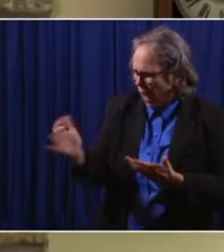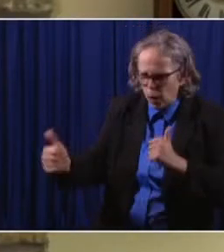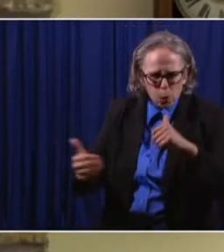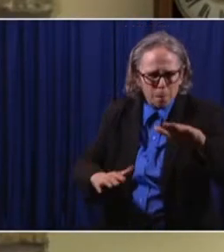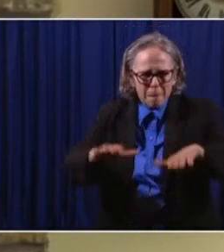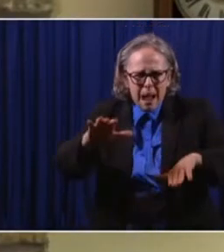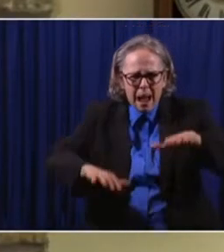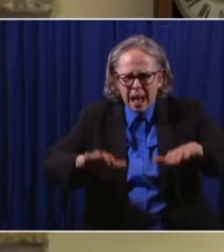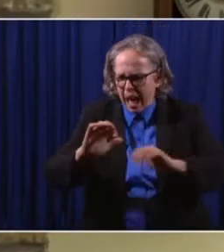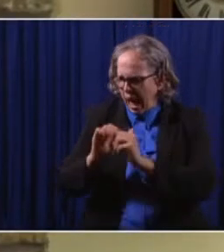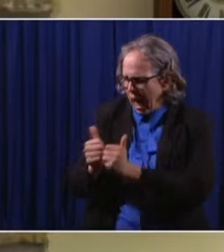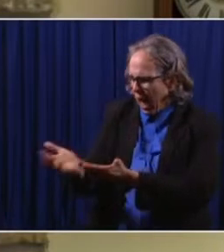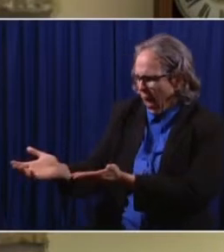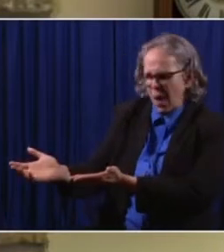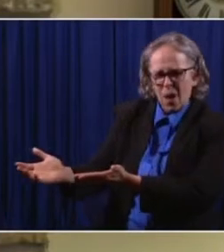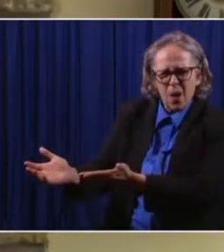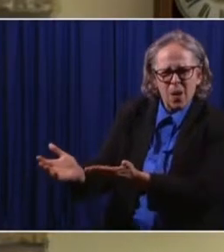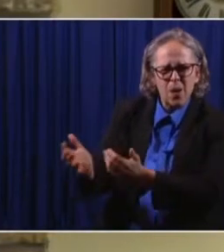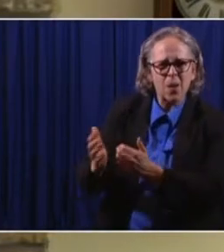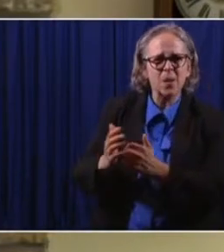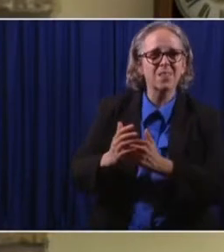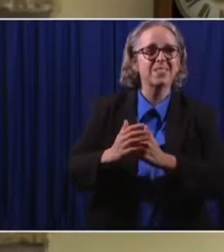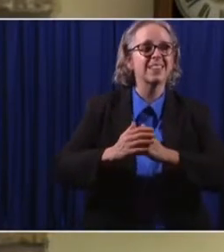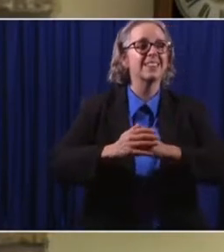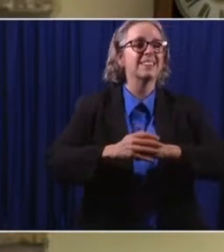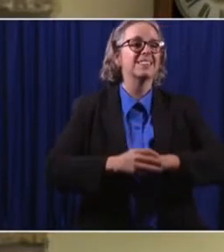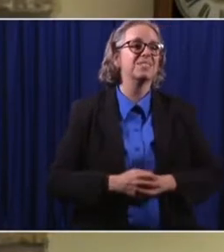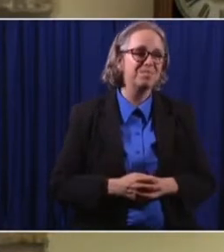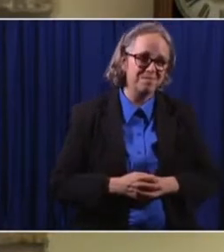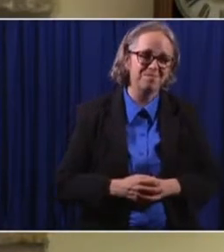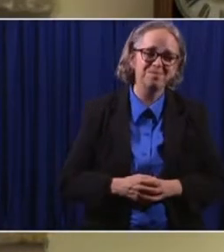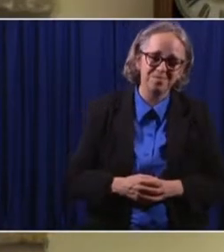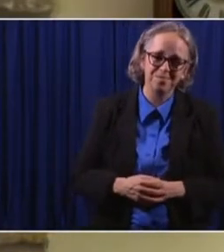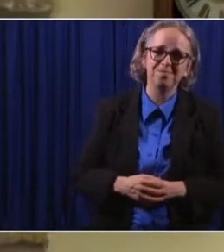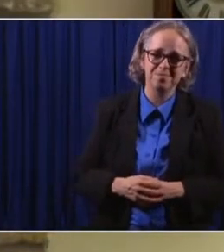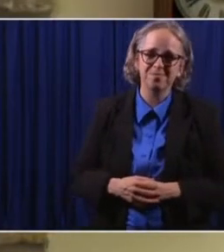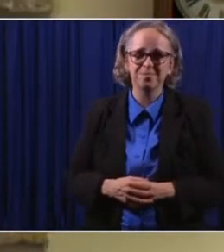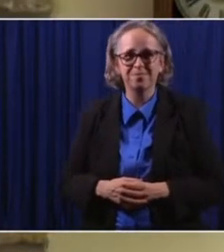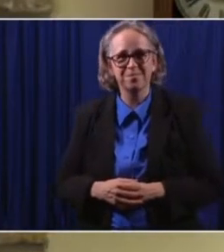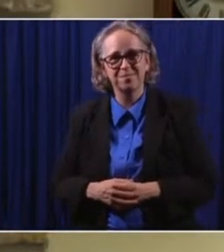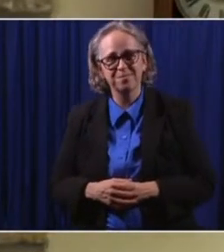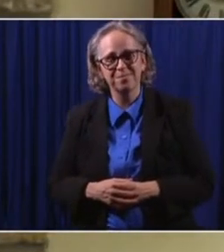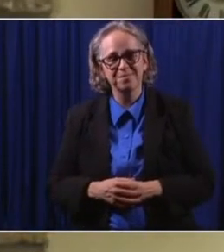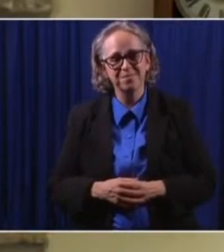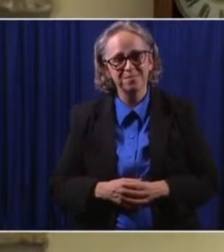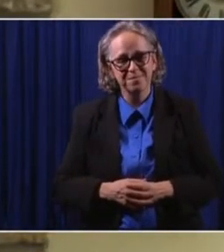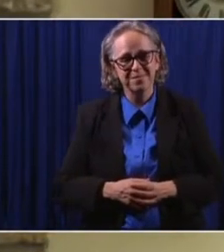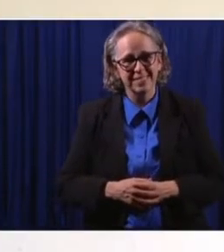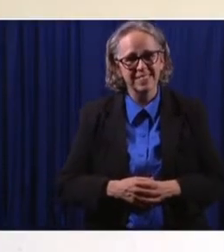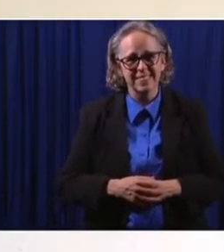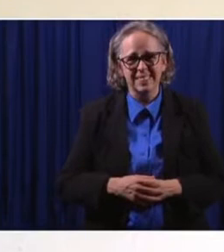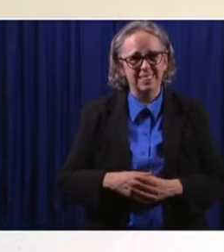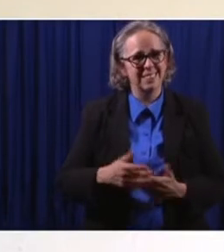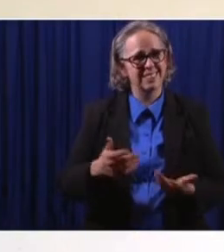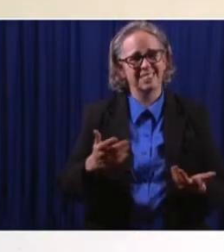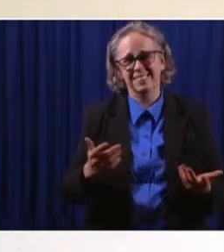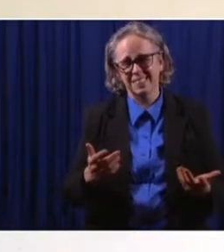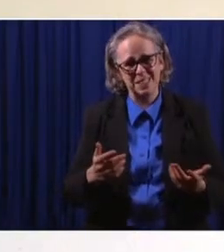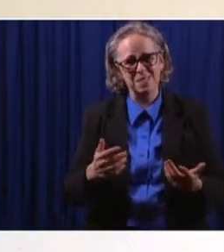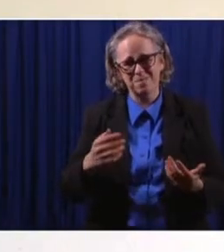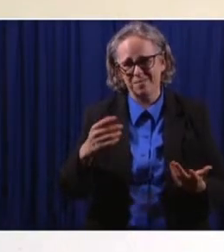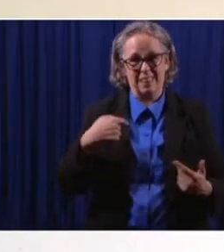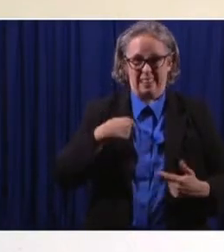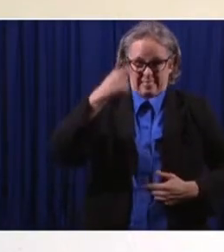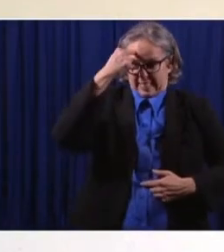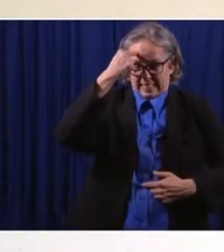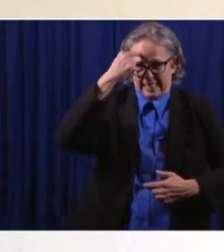place else. How do you balance that? I think it comes down to just continuation of programming that